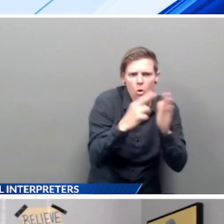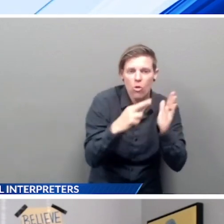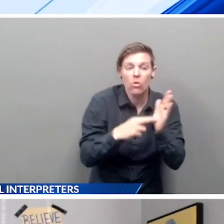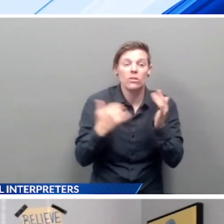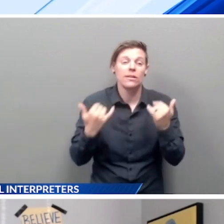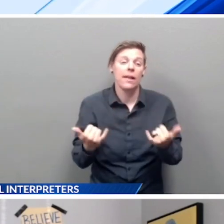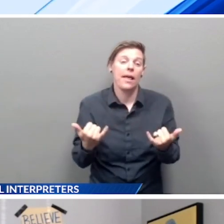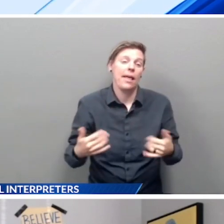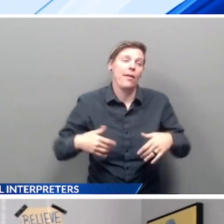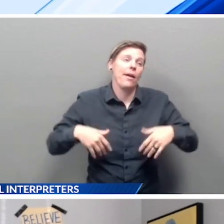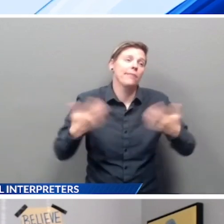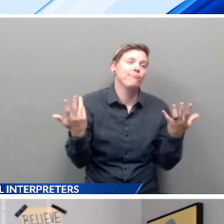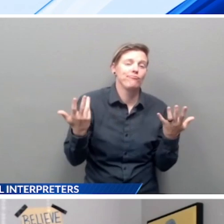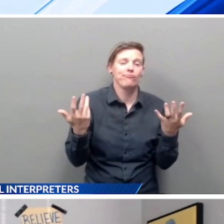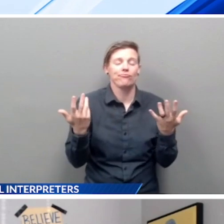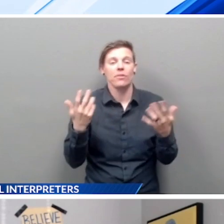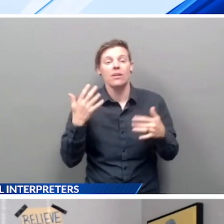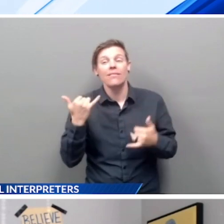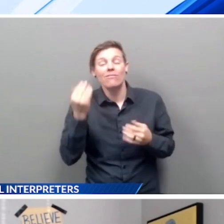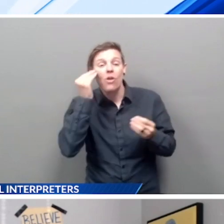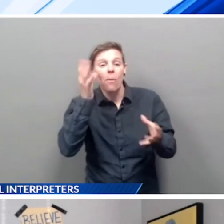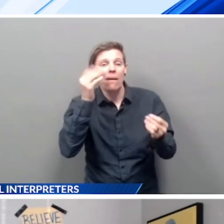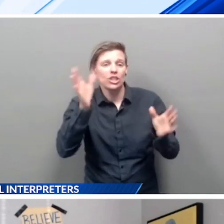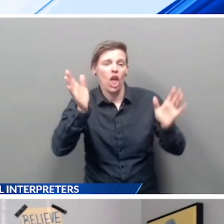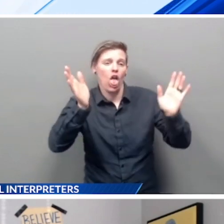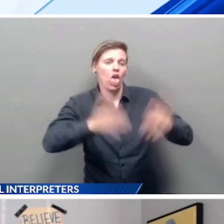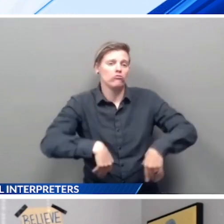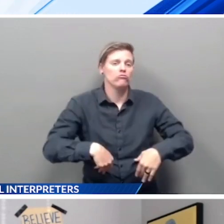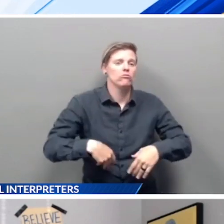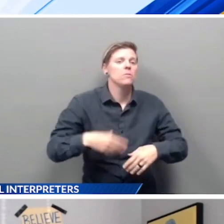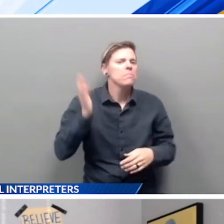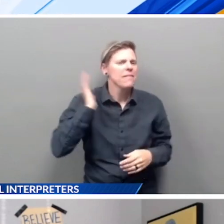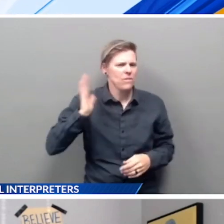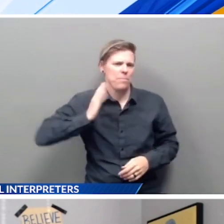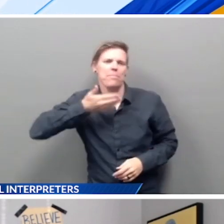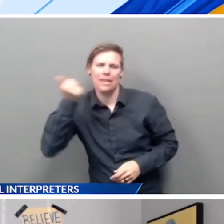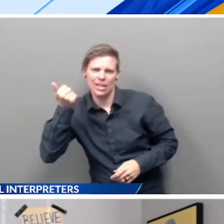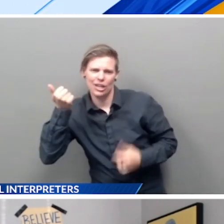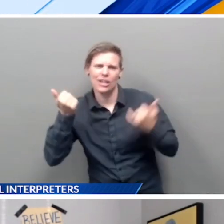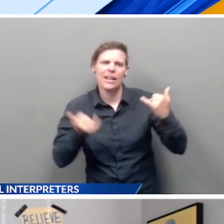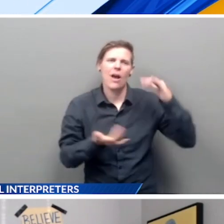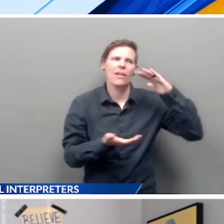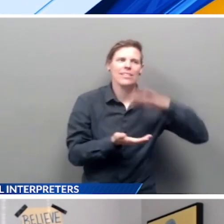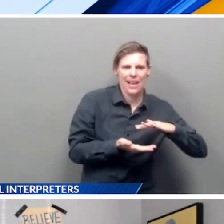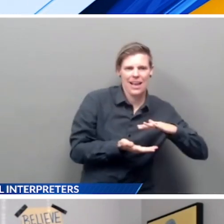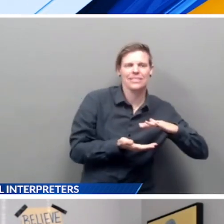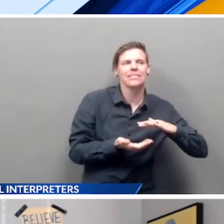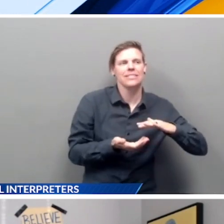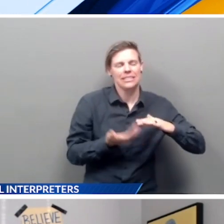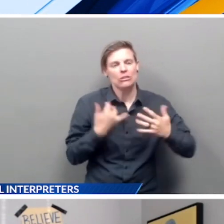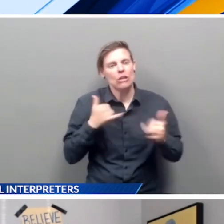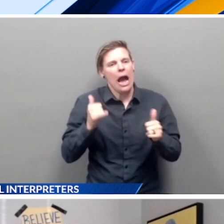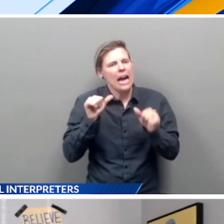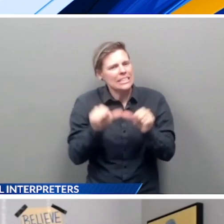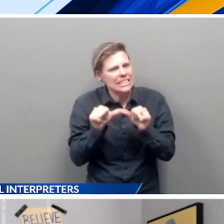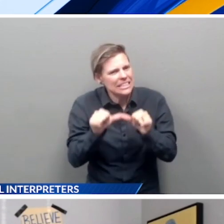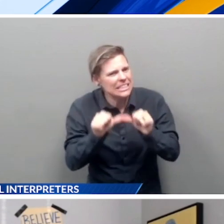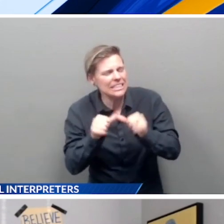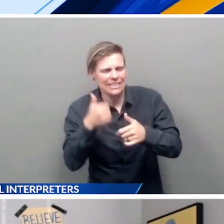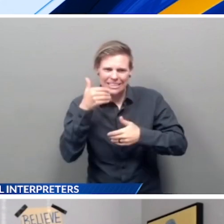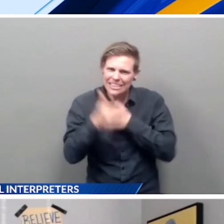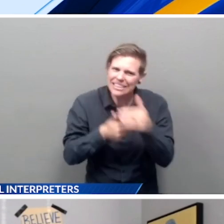really critical information about isolation. We try to quickly gather their